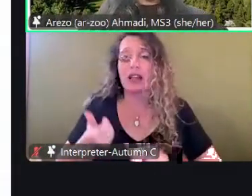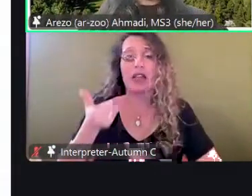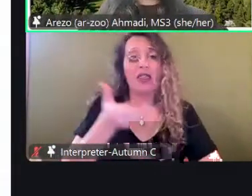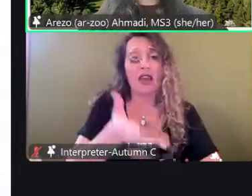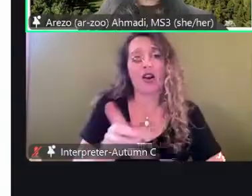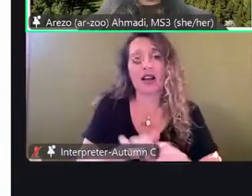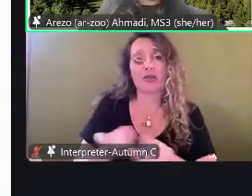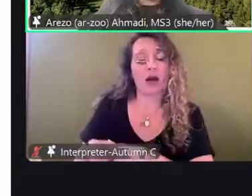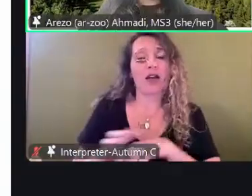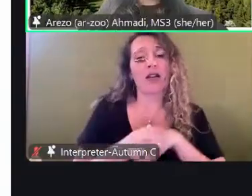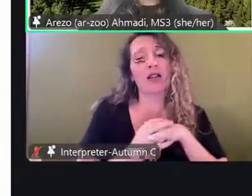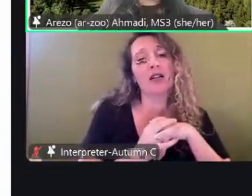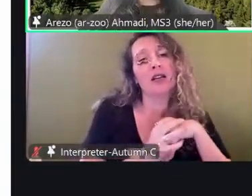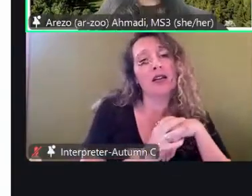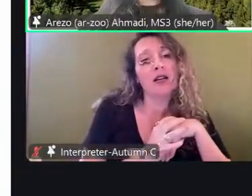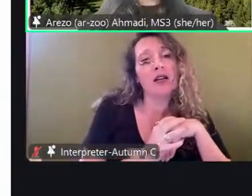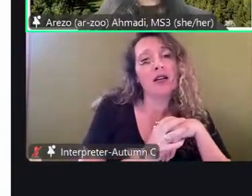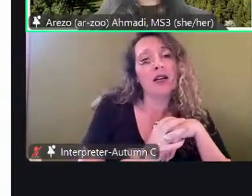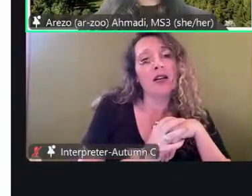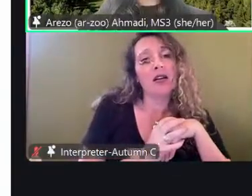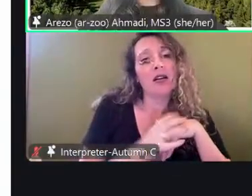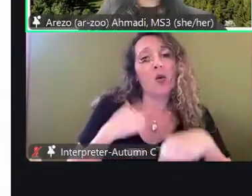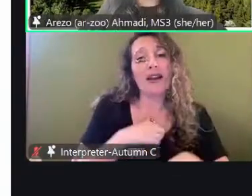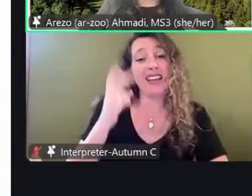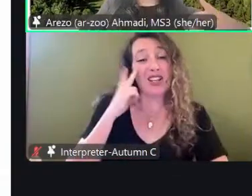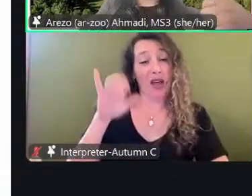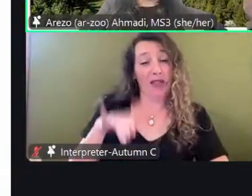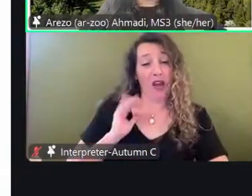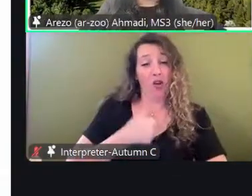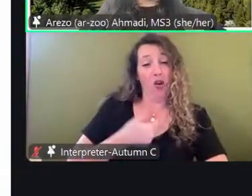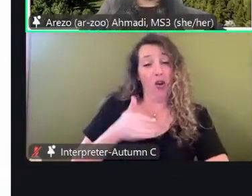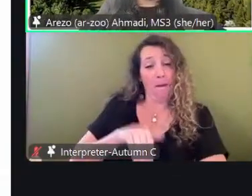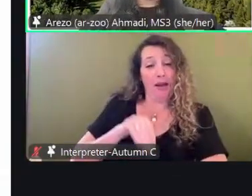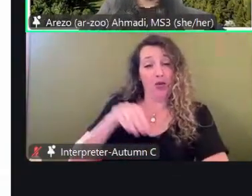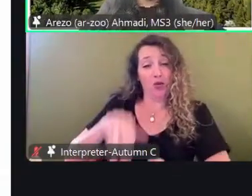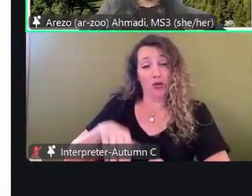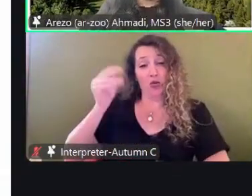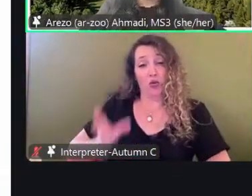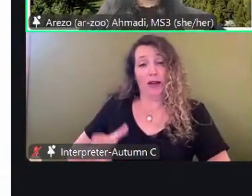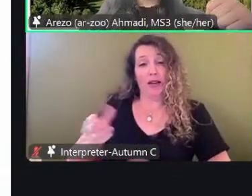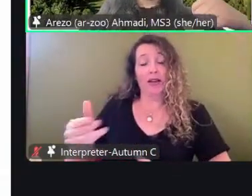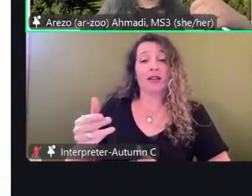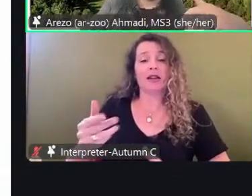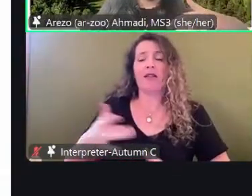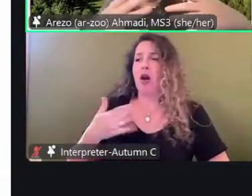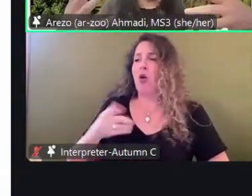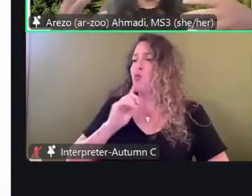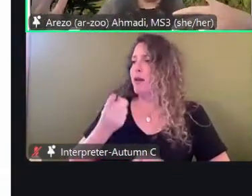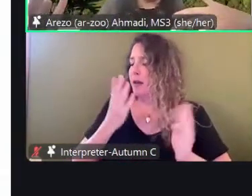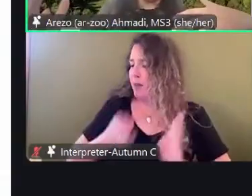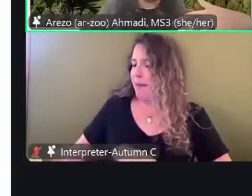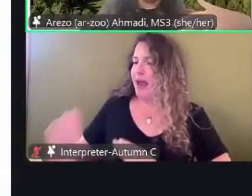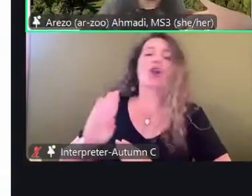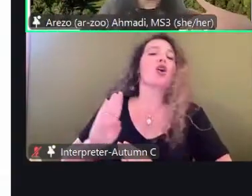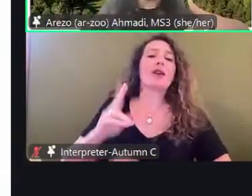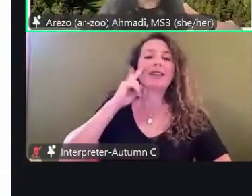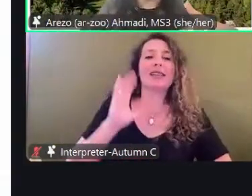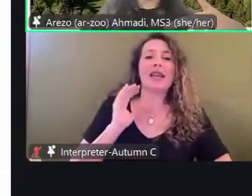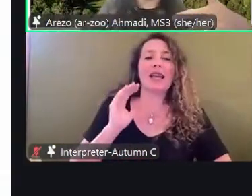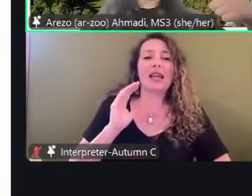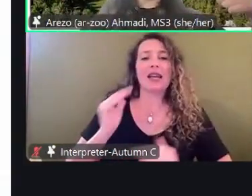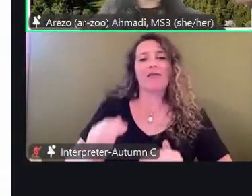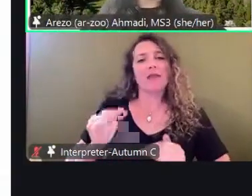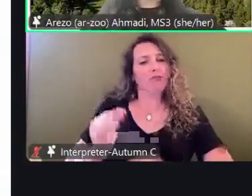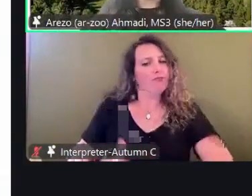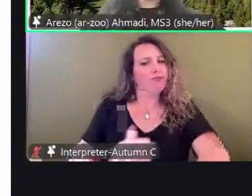With our outcomes, we saw that our medical students felt very prepared just seeing their improvement in ASL.